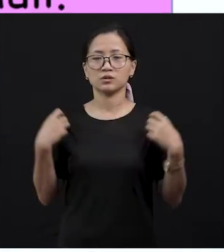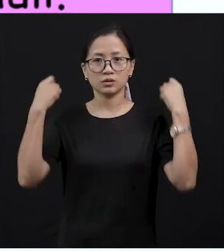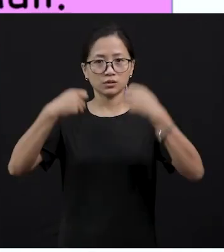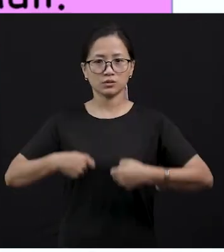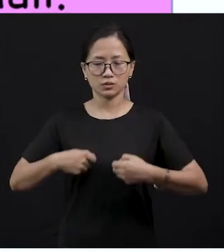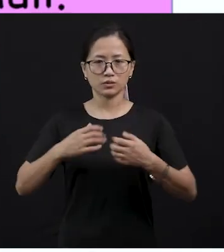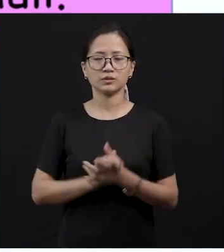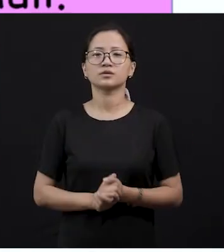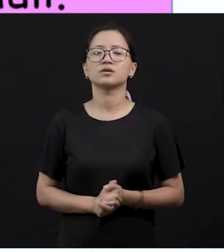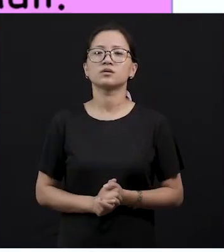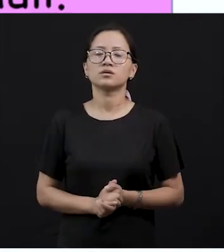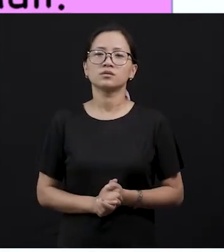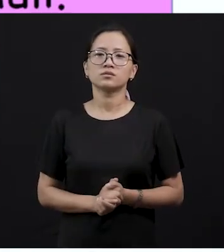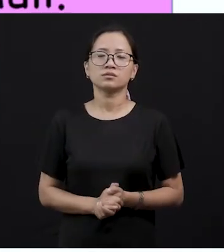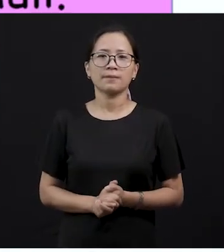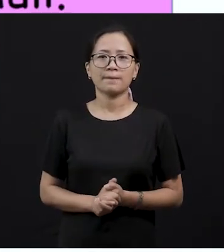wearing warm clothes or by,